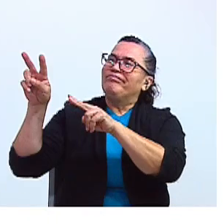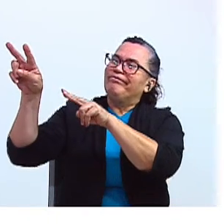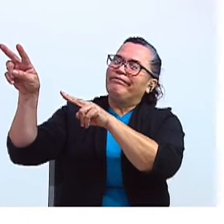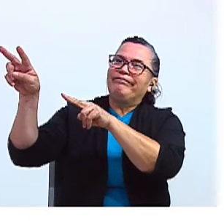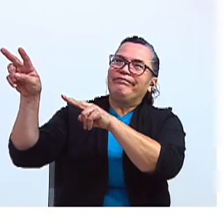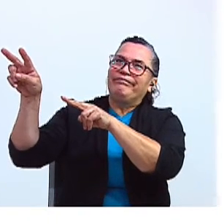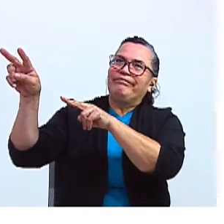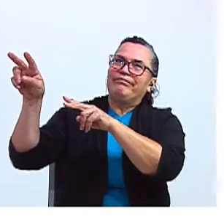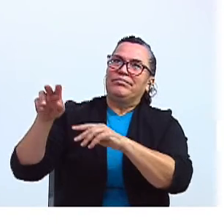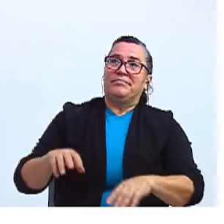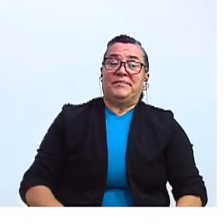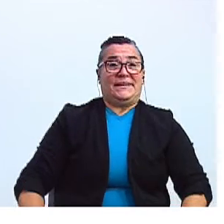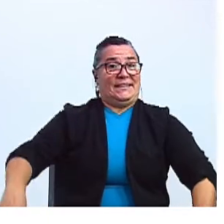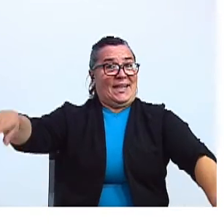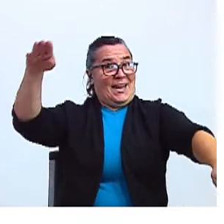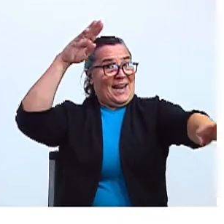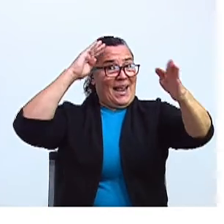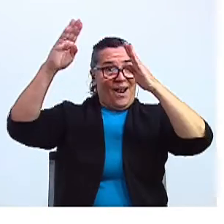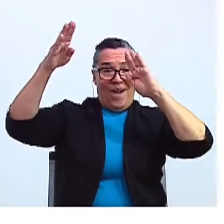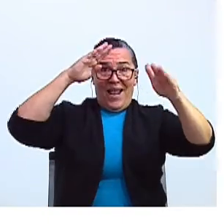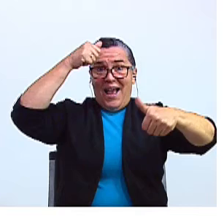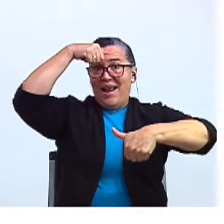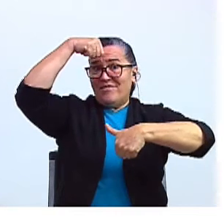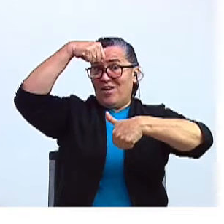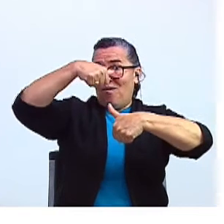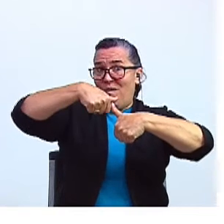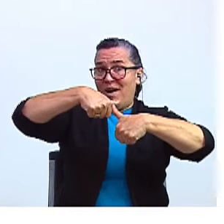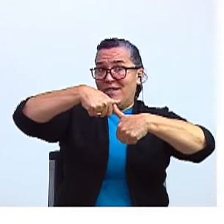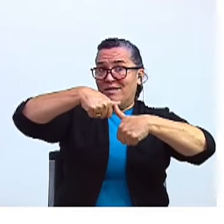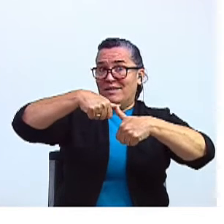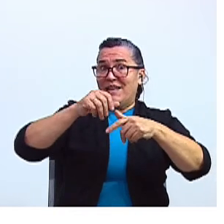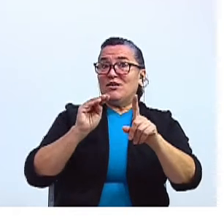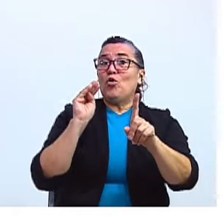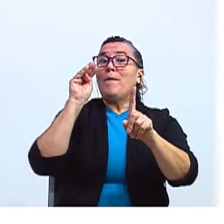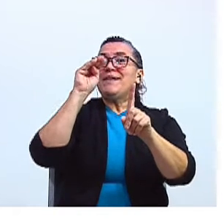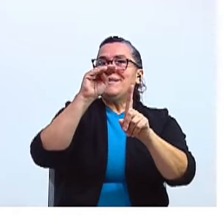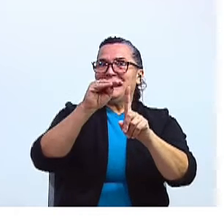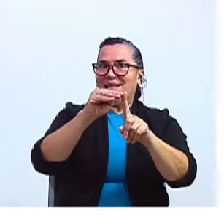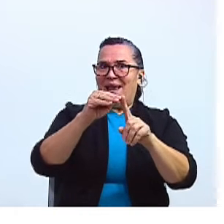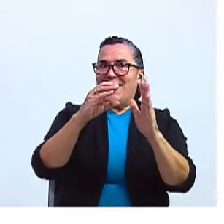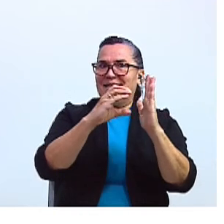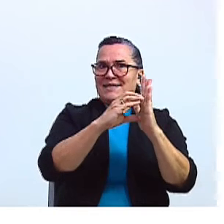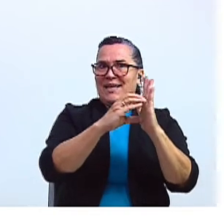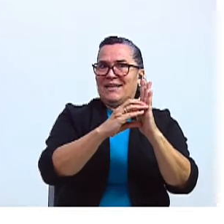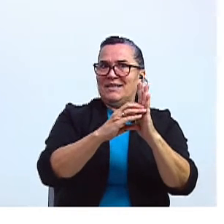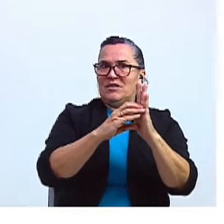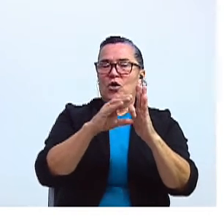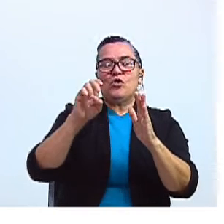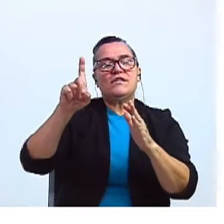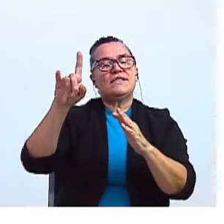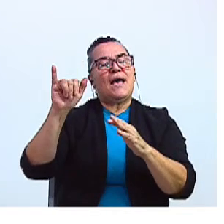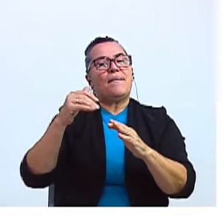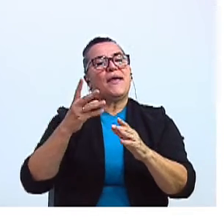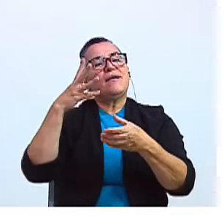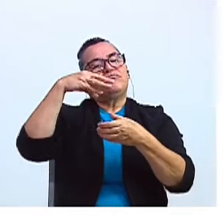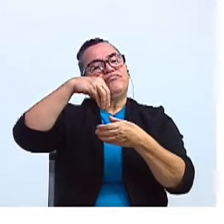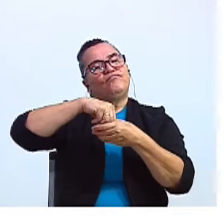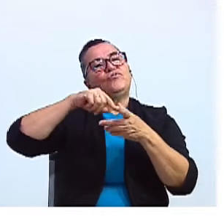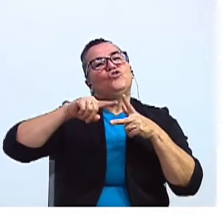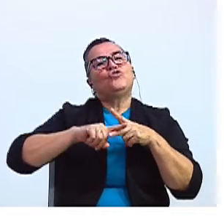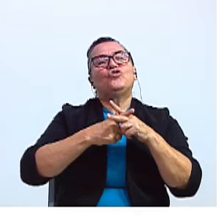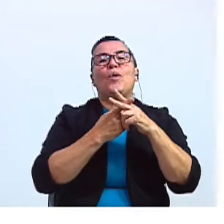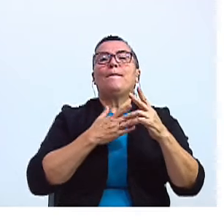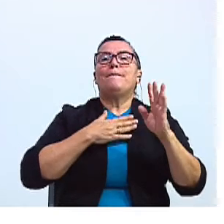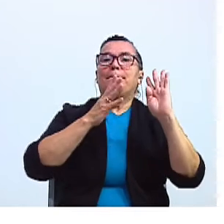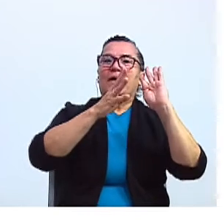Okay. Hi, guys. Remember that this is a text message. This is Sammy introducing my invention.